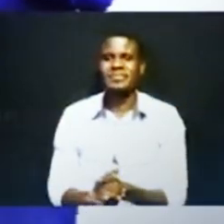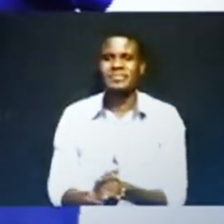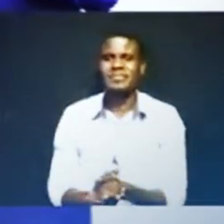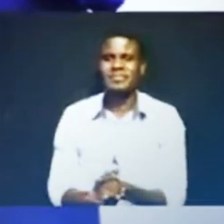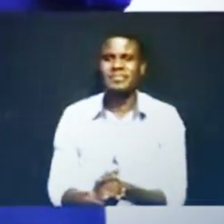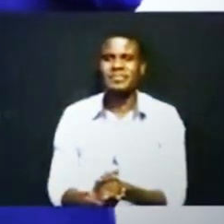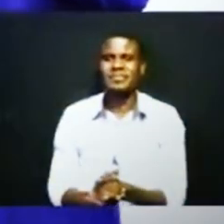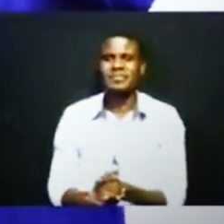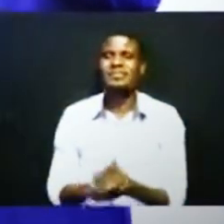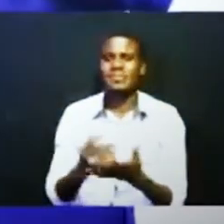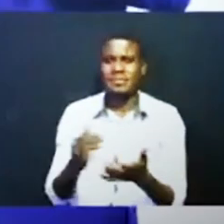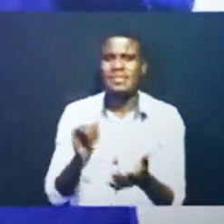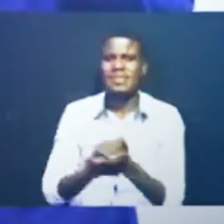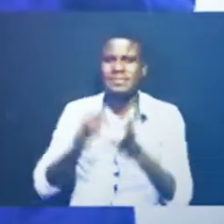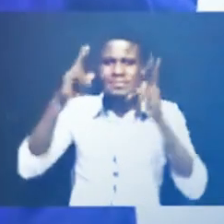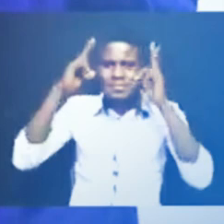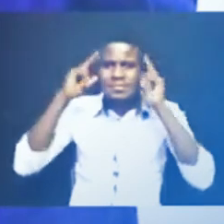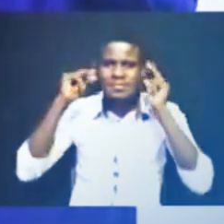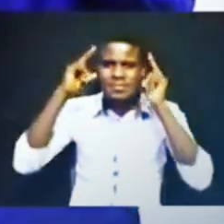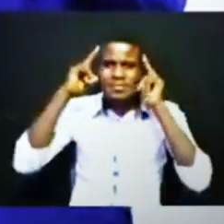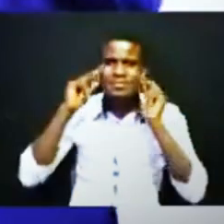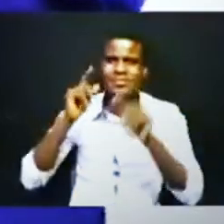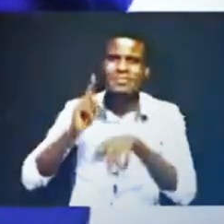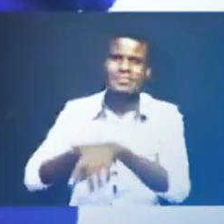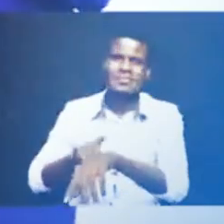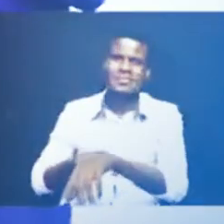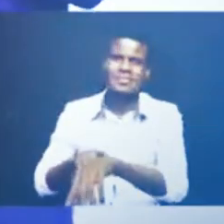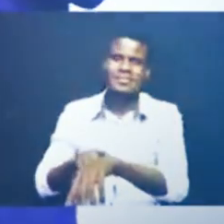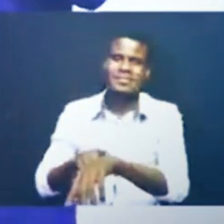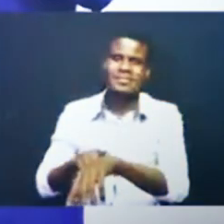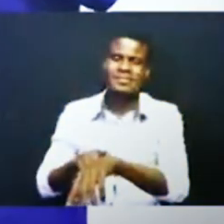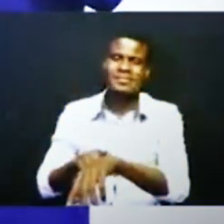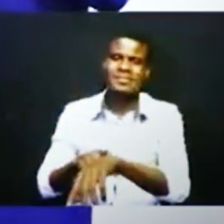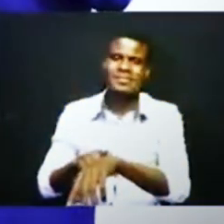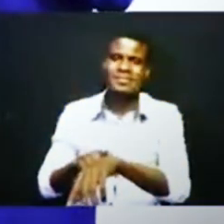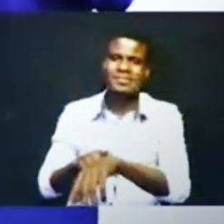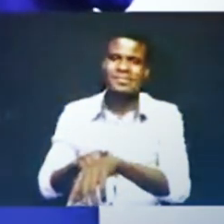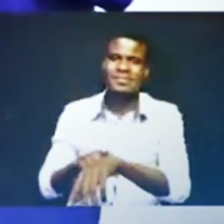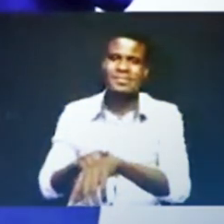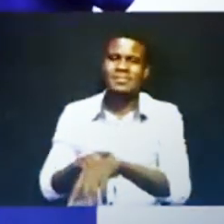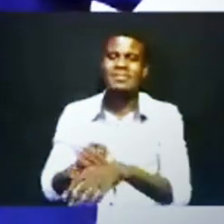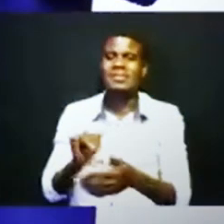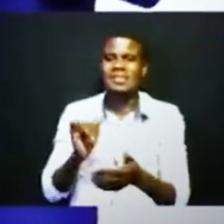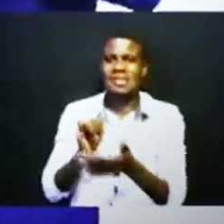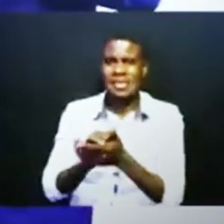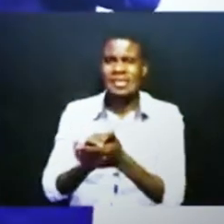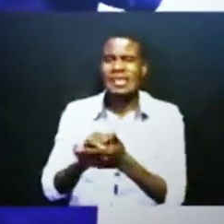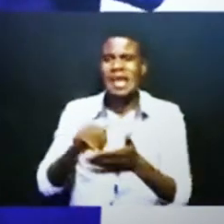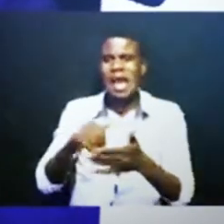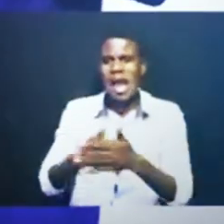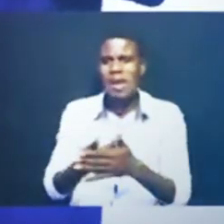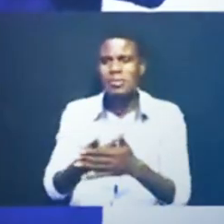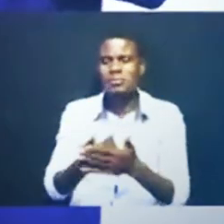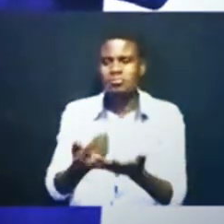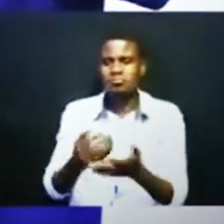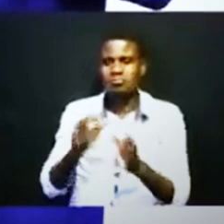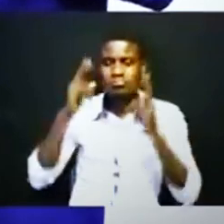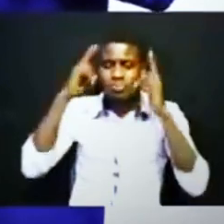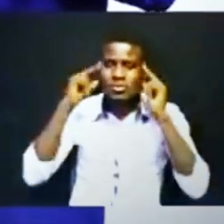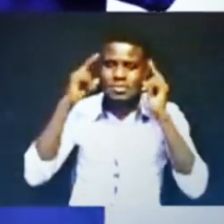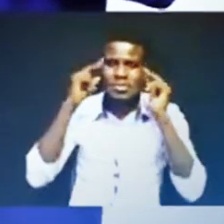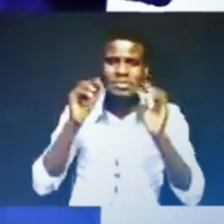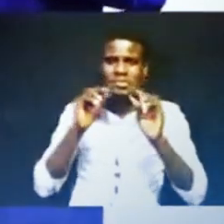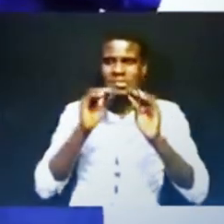this one was Moses. We free Moses. This is teaching revenge.